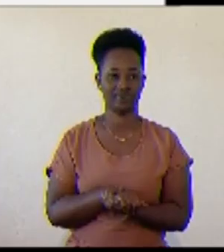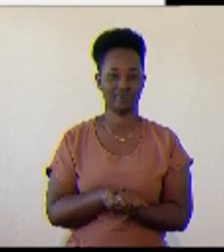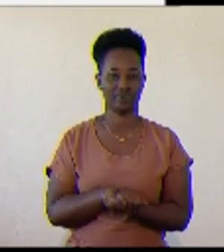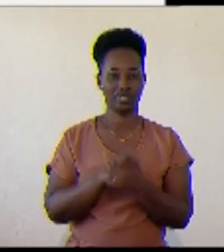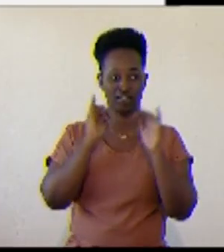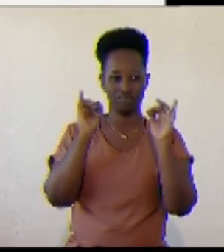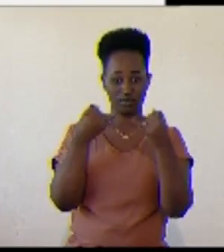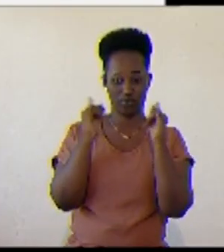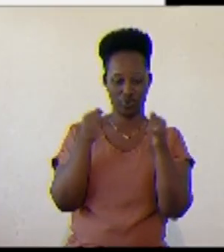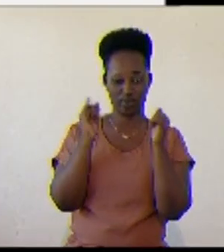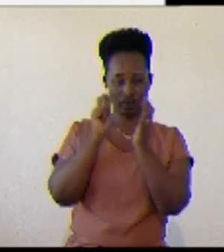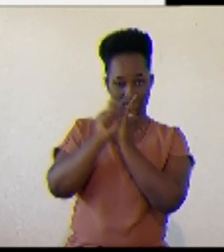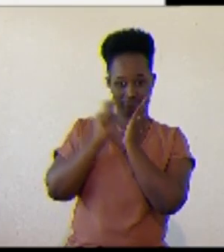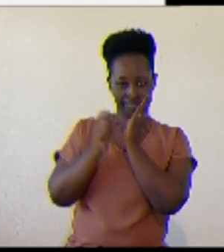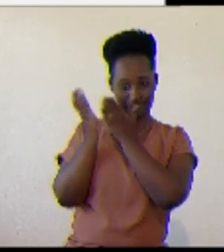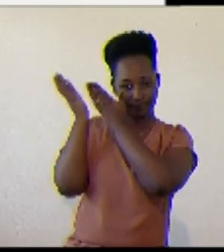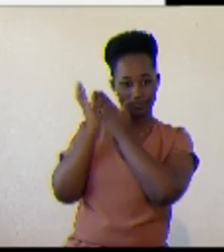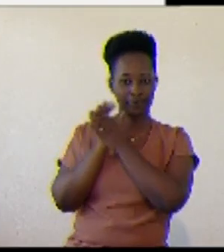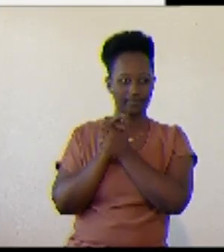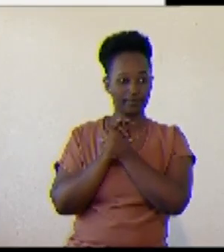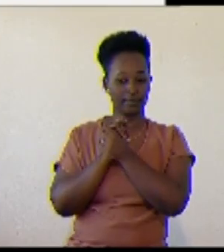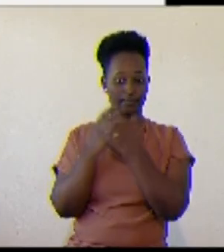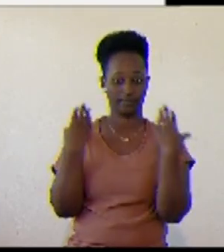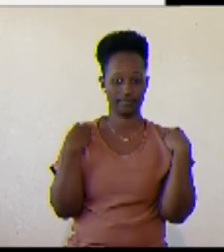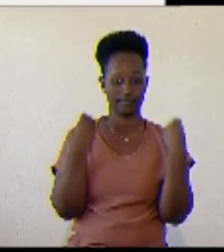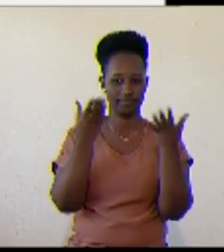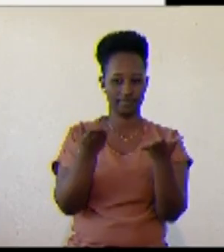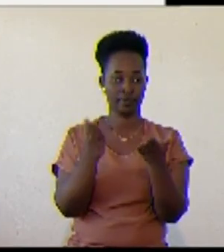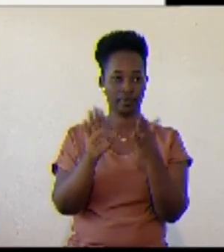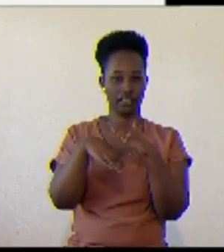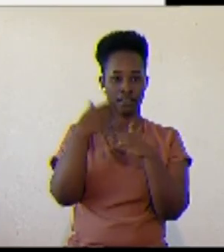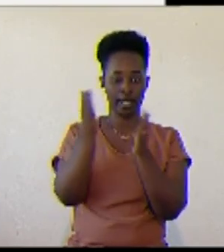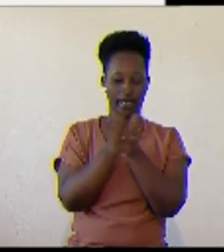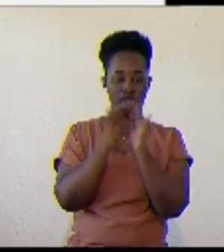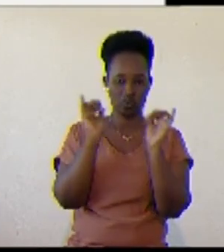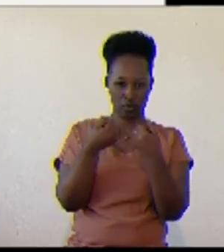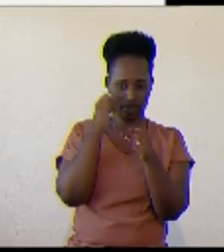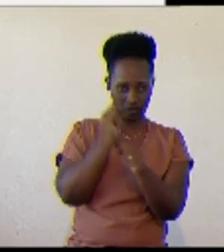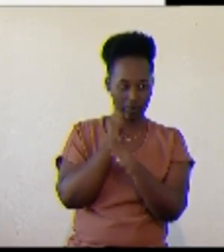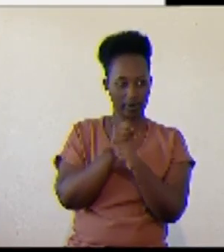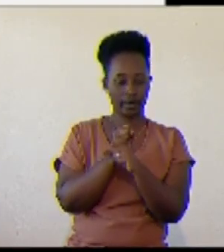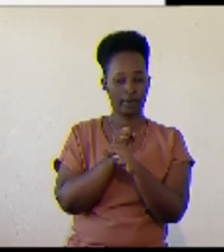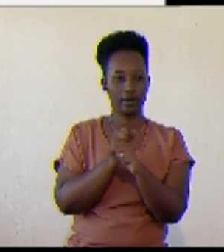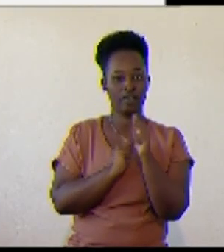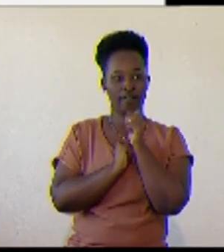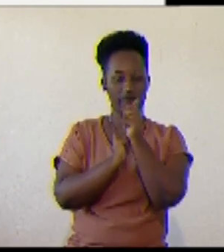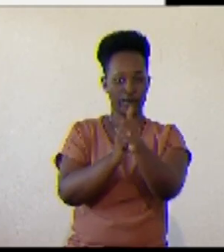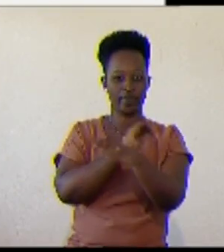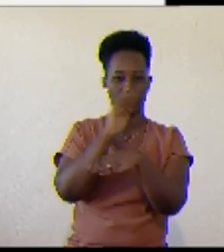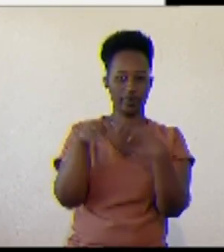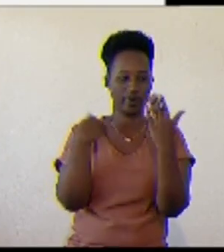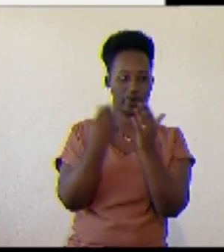So try to put down the assignment and try to work it out following